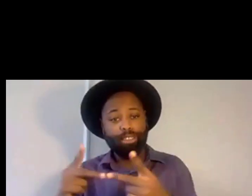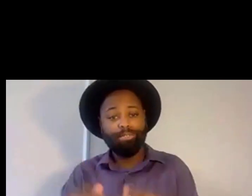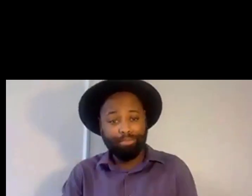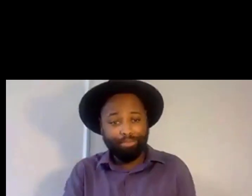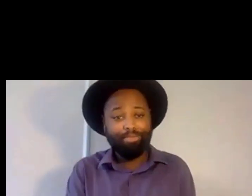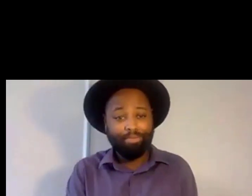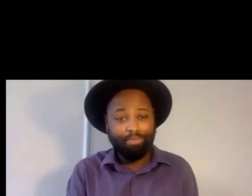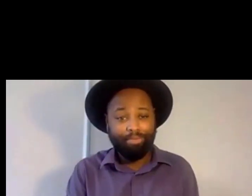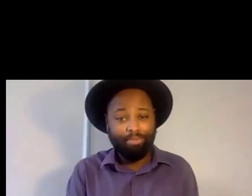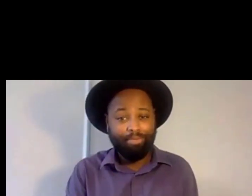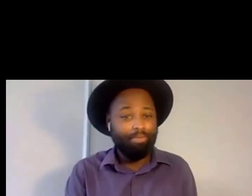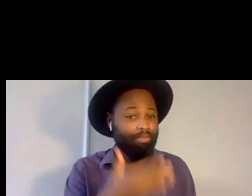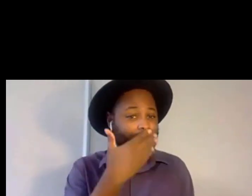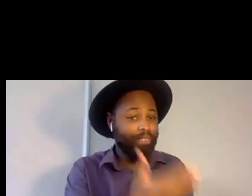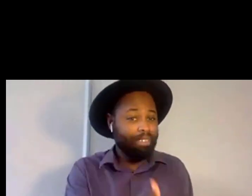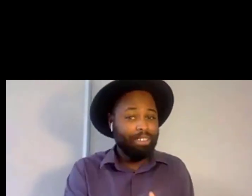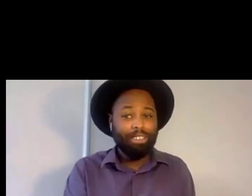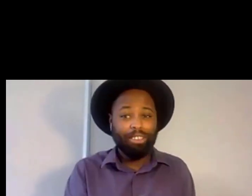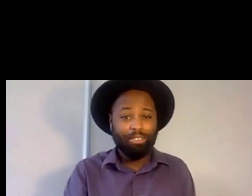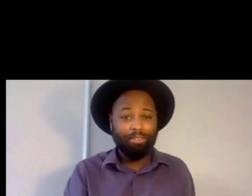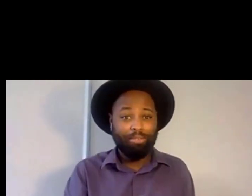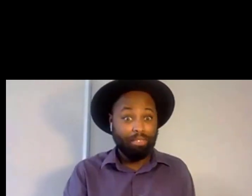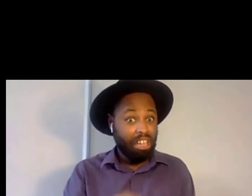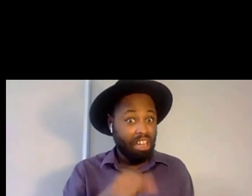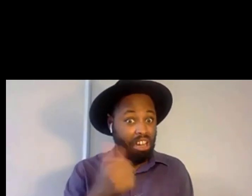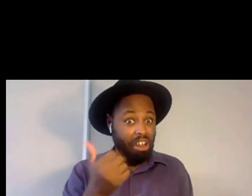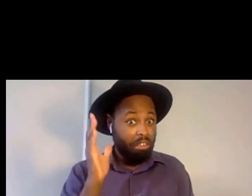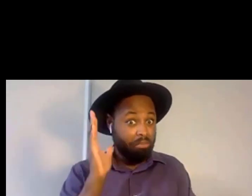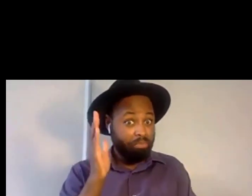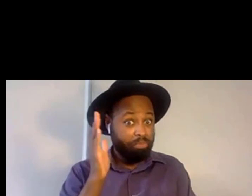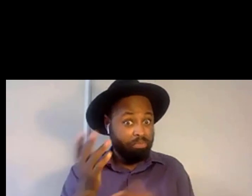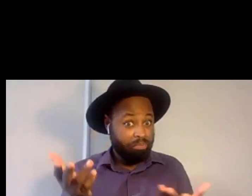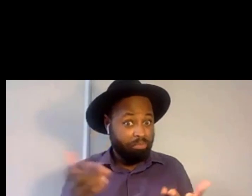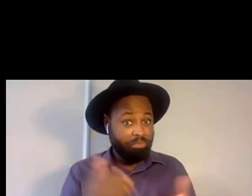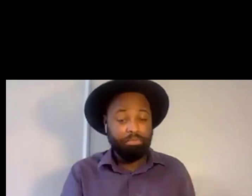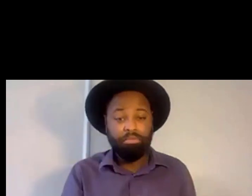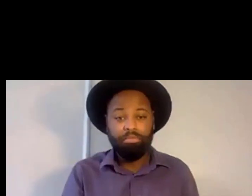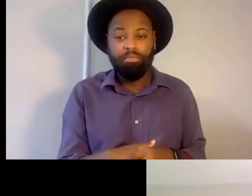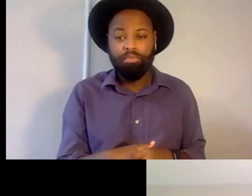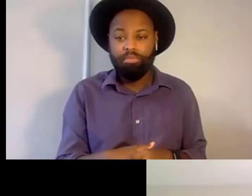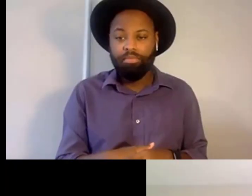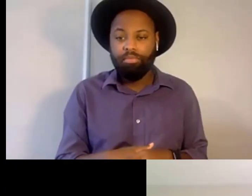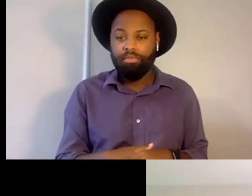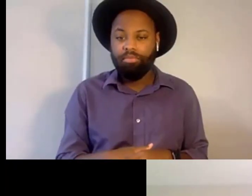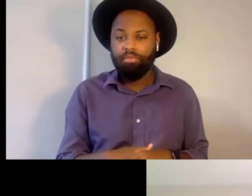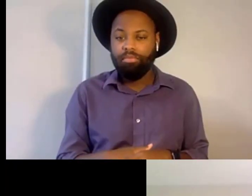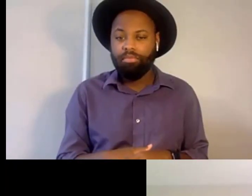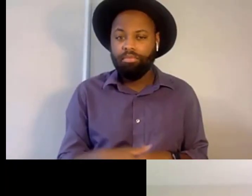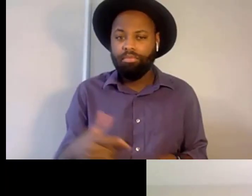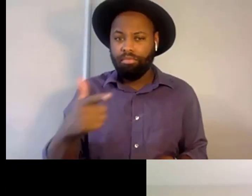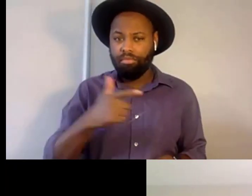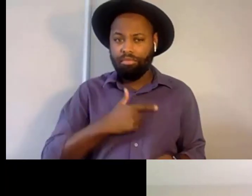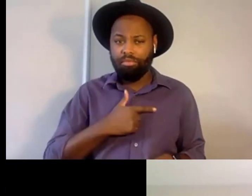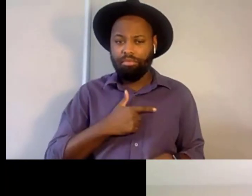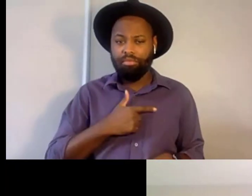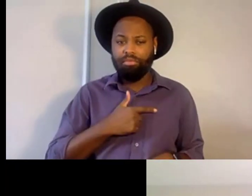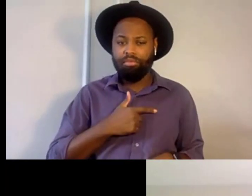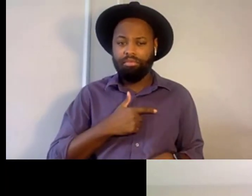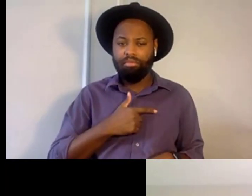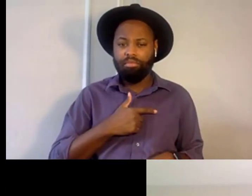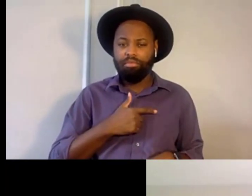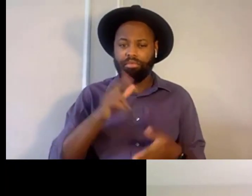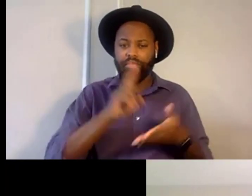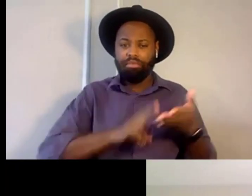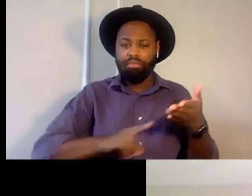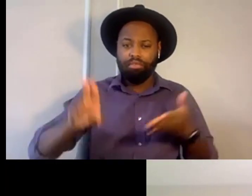Jocelyn or Rebecca? Sure, yeah, so at Duke University Press, we publish about